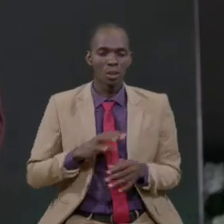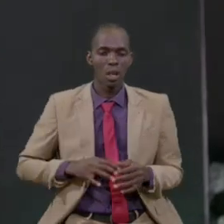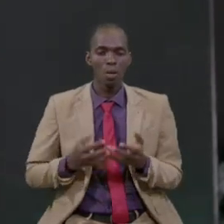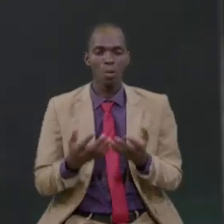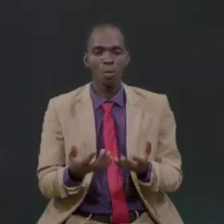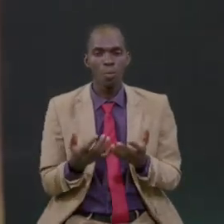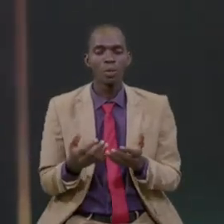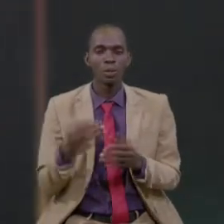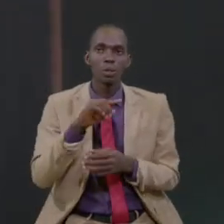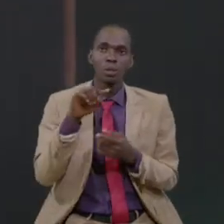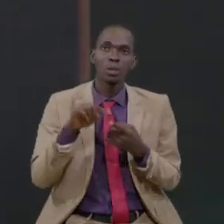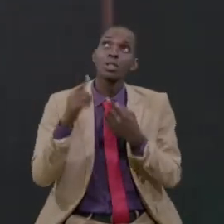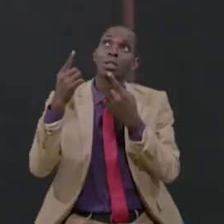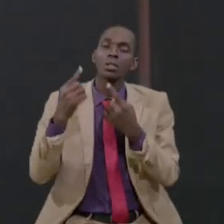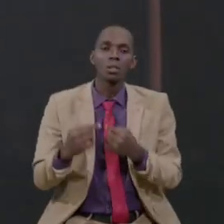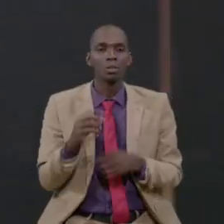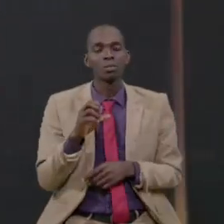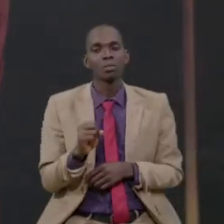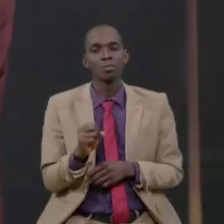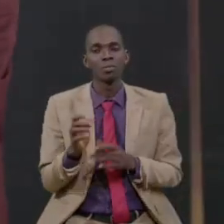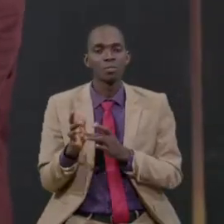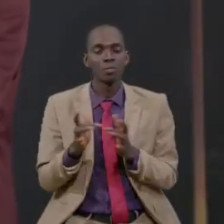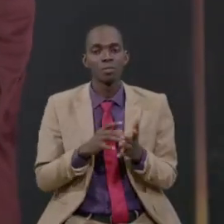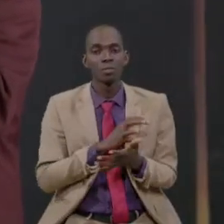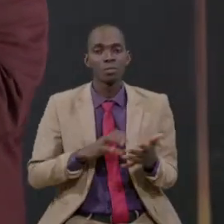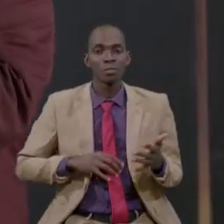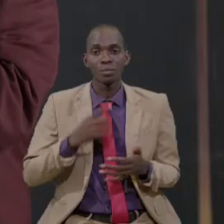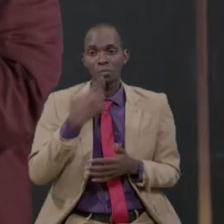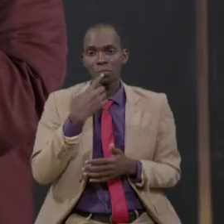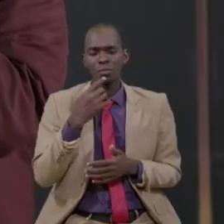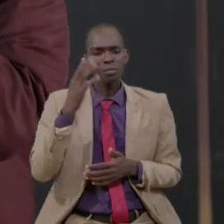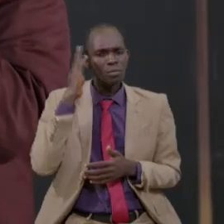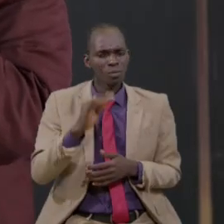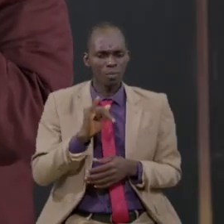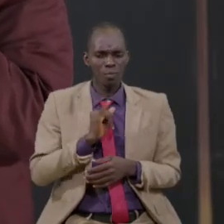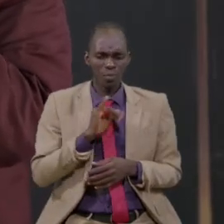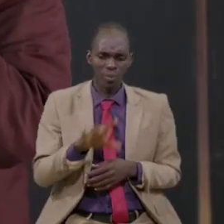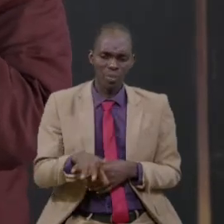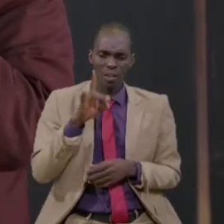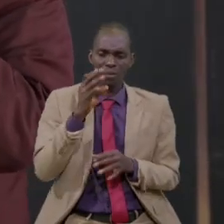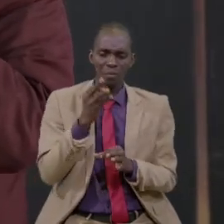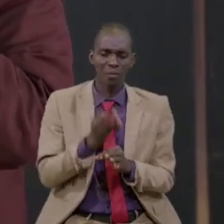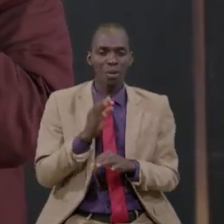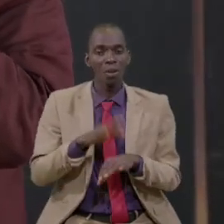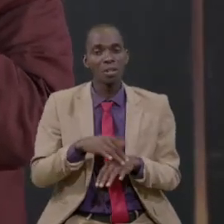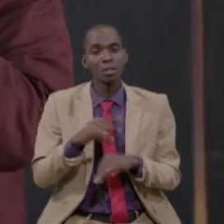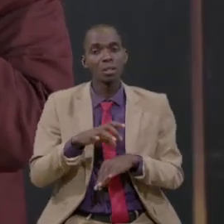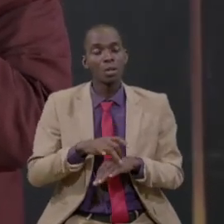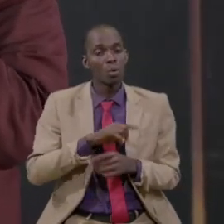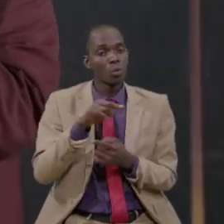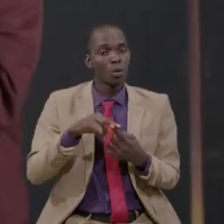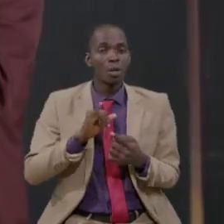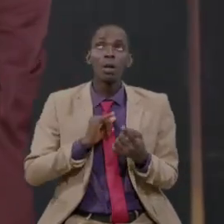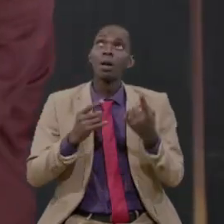comes. Jesus said, shall I find faith on the earth when I come? He's coming